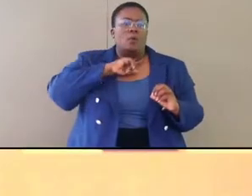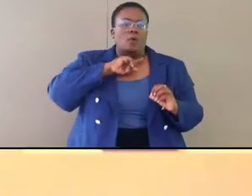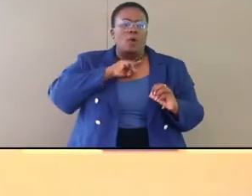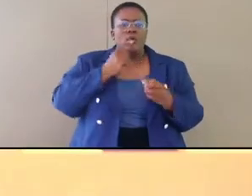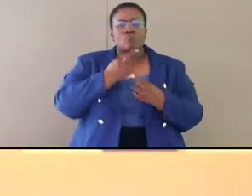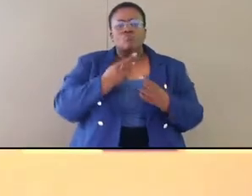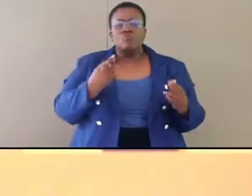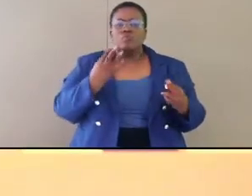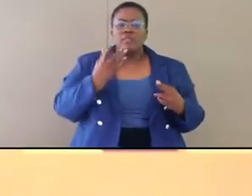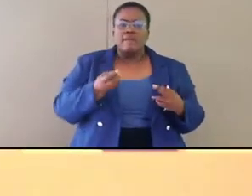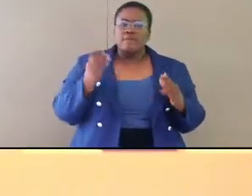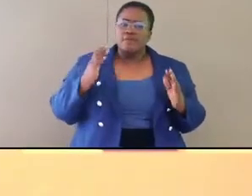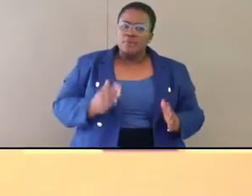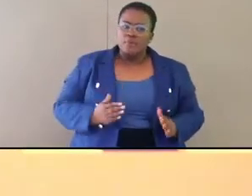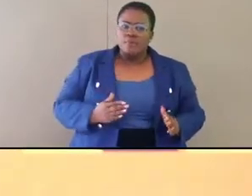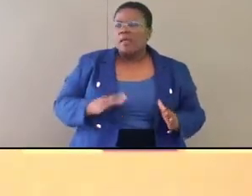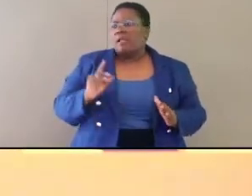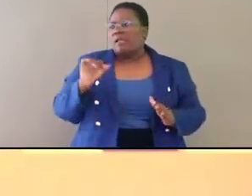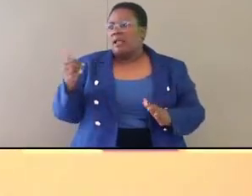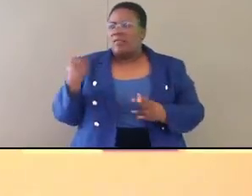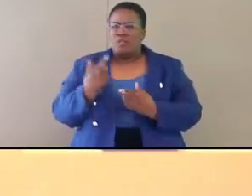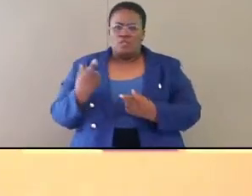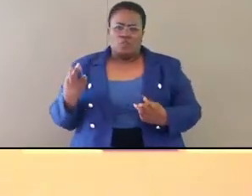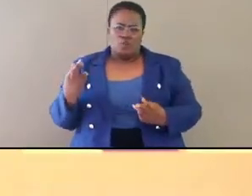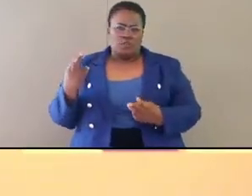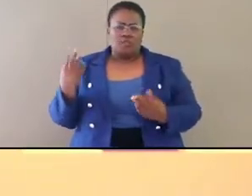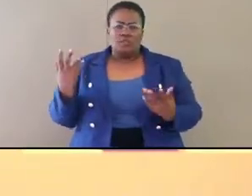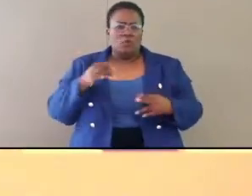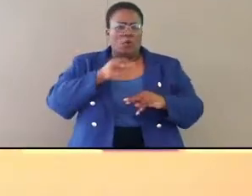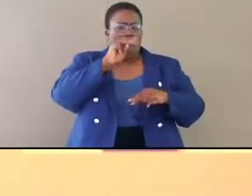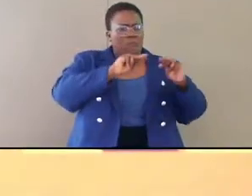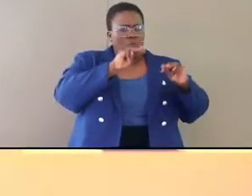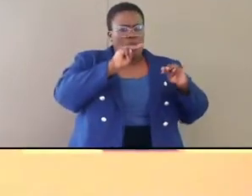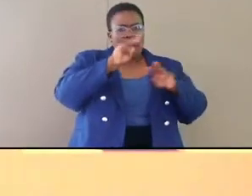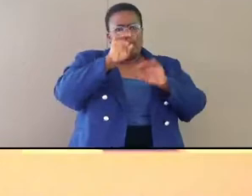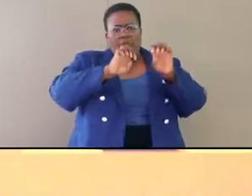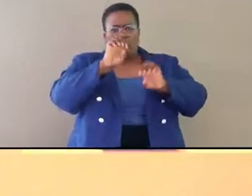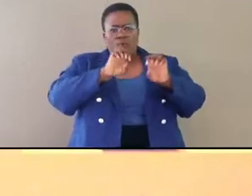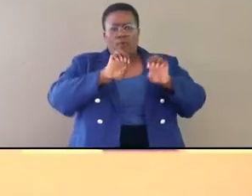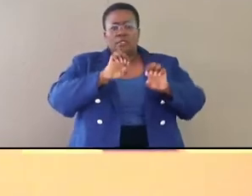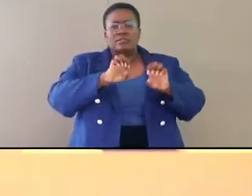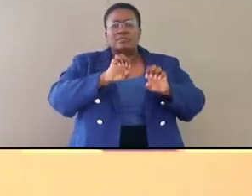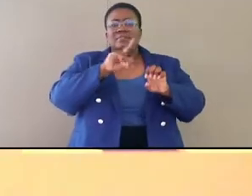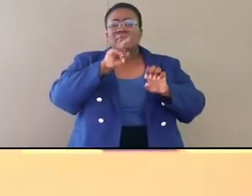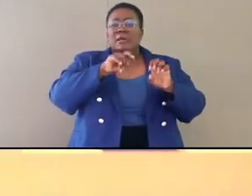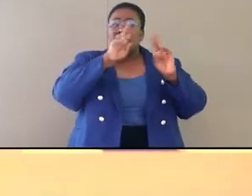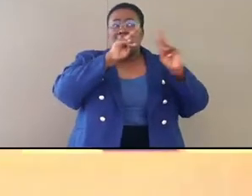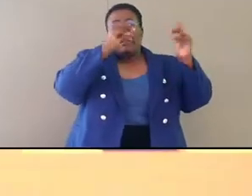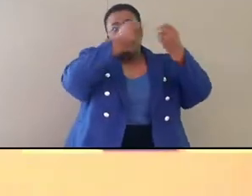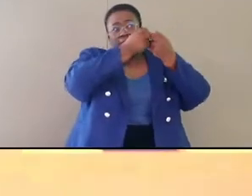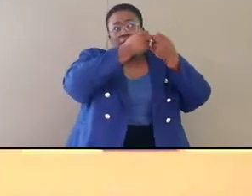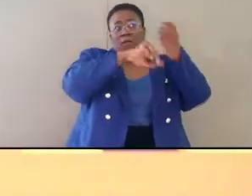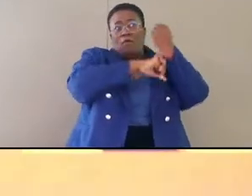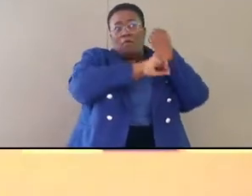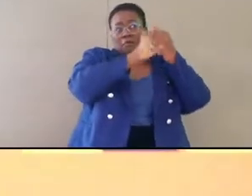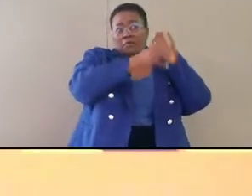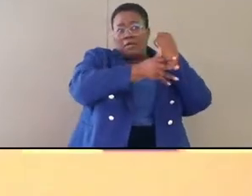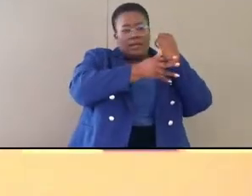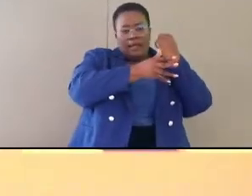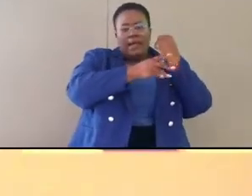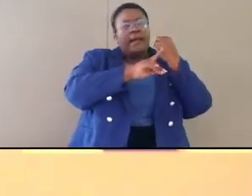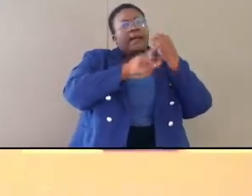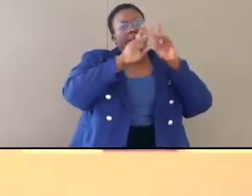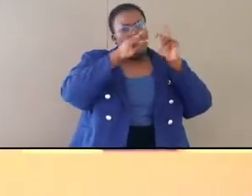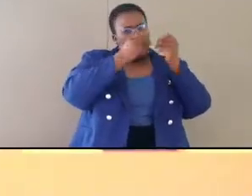resources human and otherwise and monitoring and evaluation shouldn't be something that sits at national it should be something that sits national